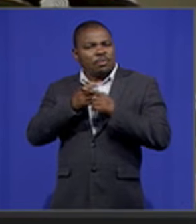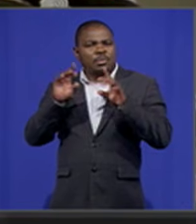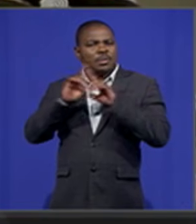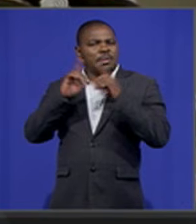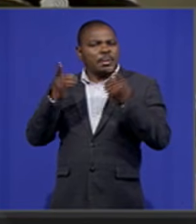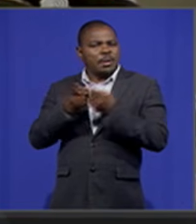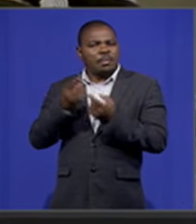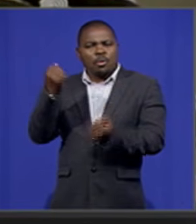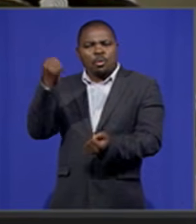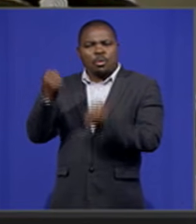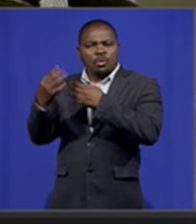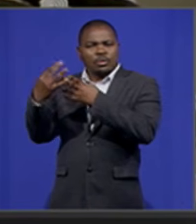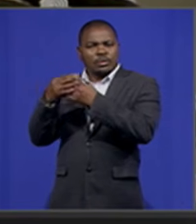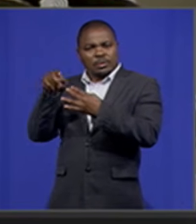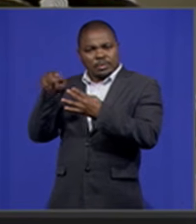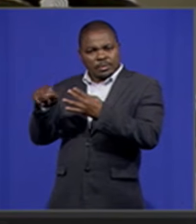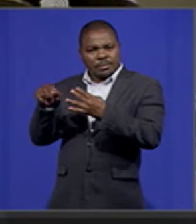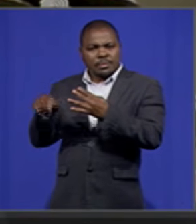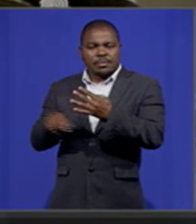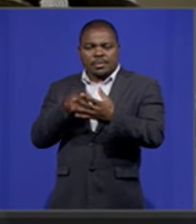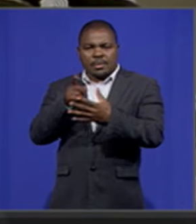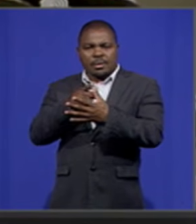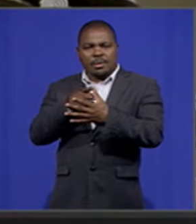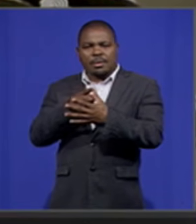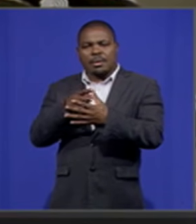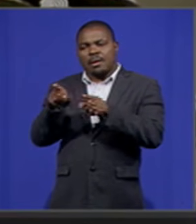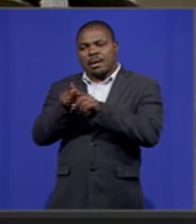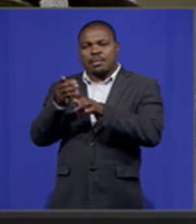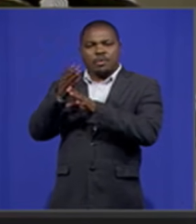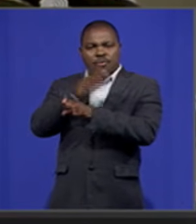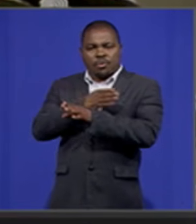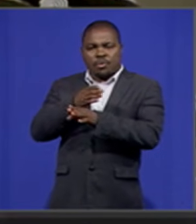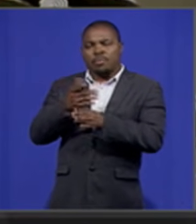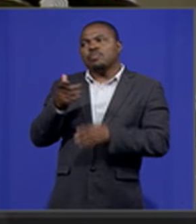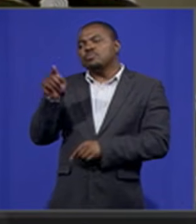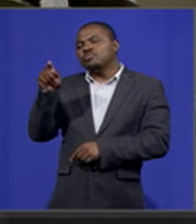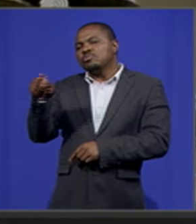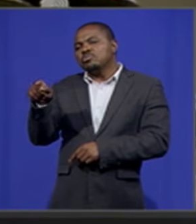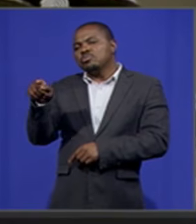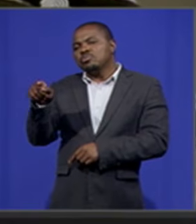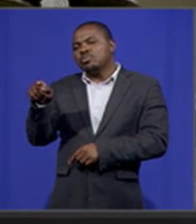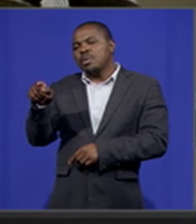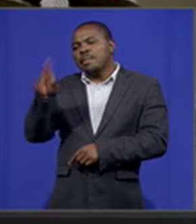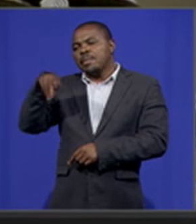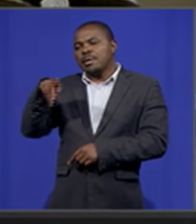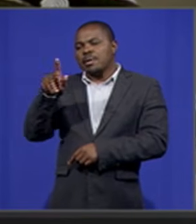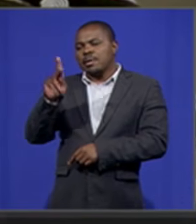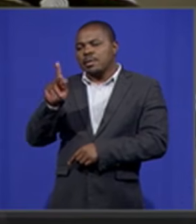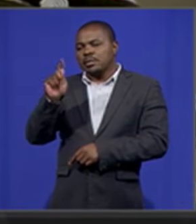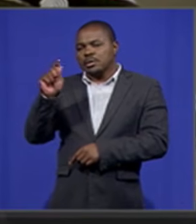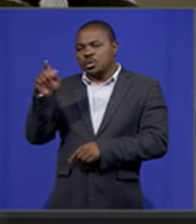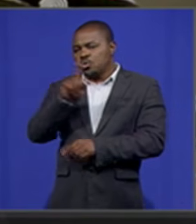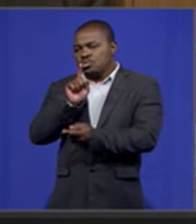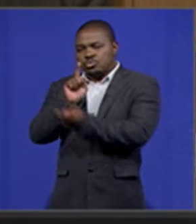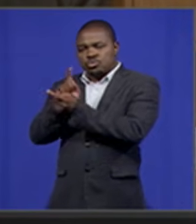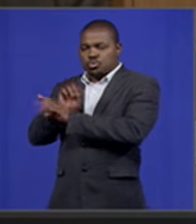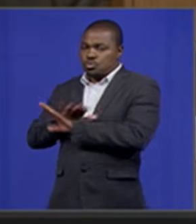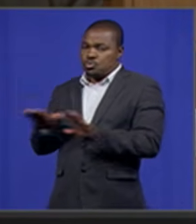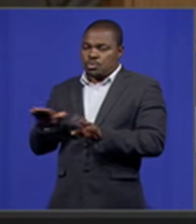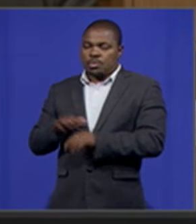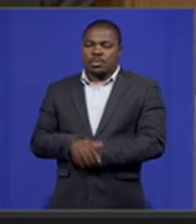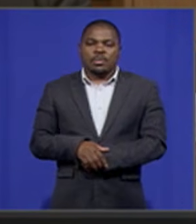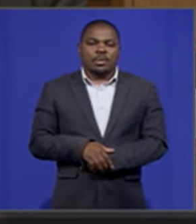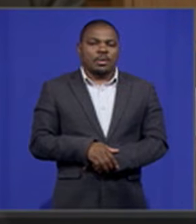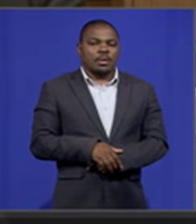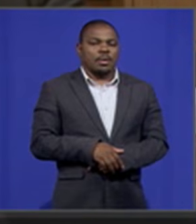Department of Correctional Services, and as I've indicated, the members of the PKTT unit. Lekala